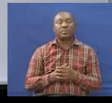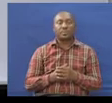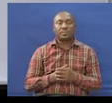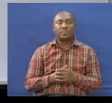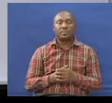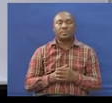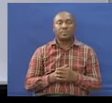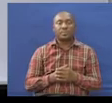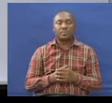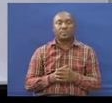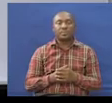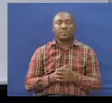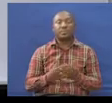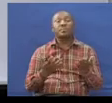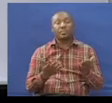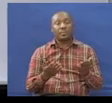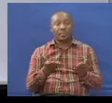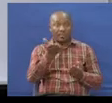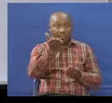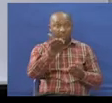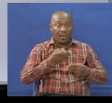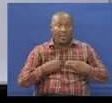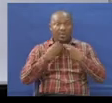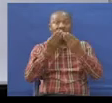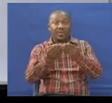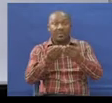Example 2. Let's say you are given solve